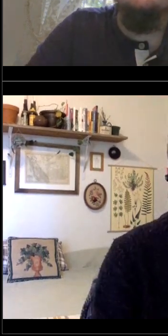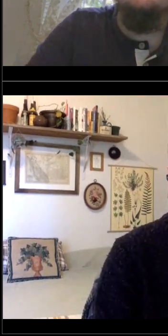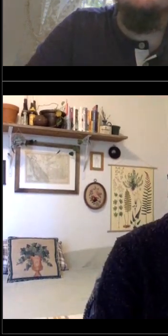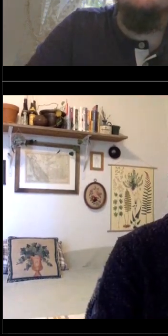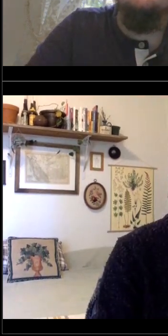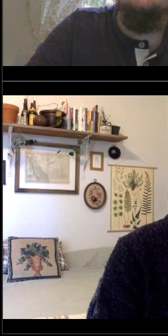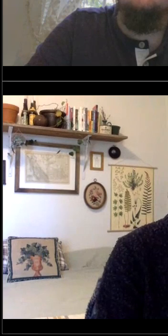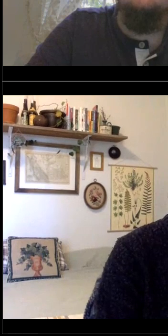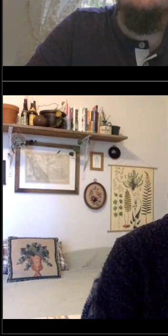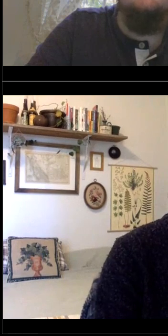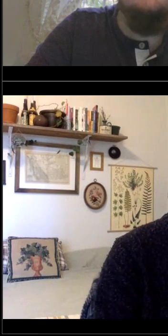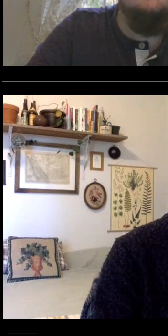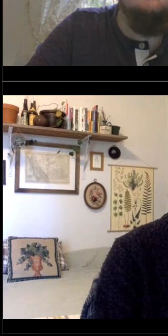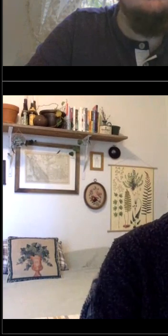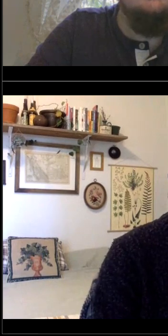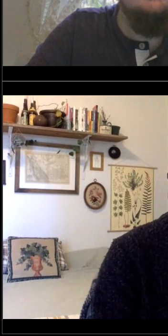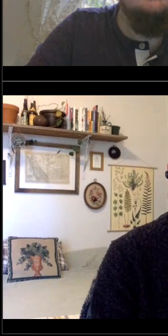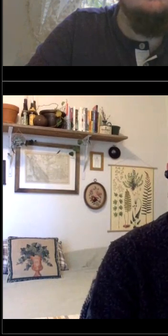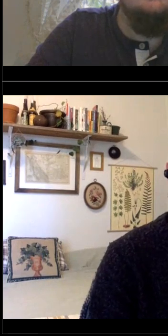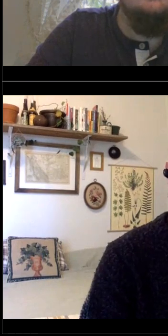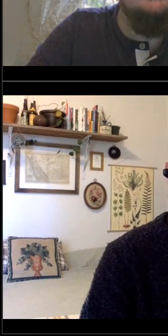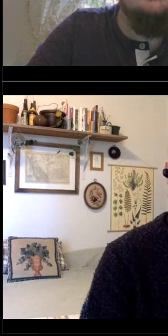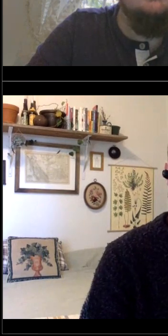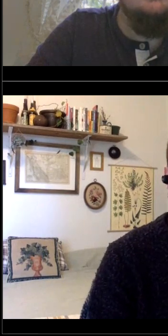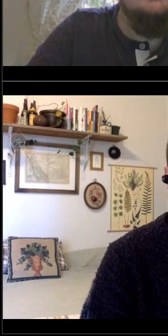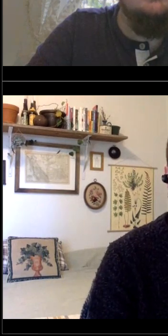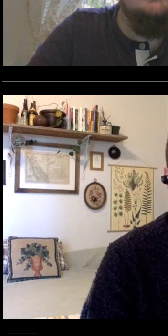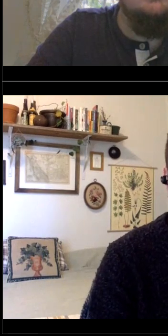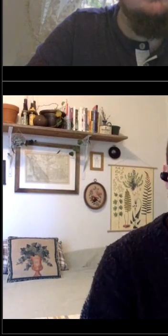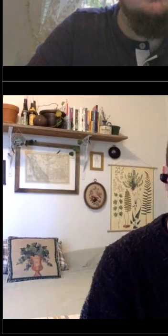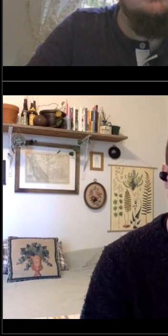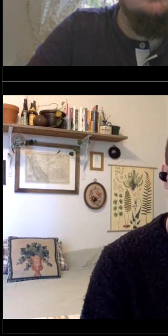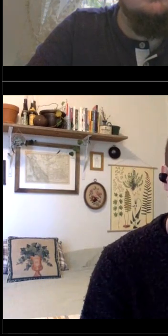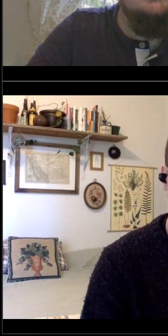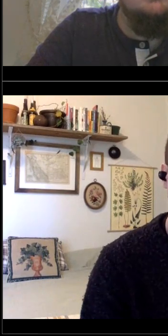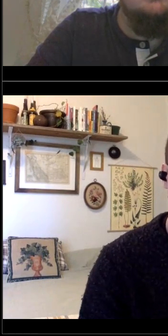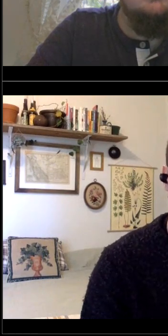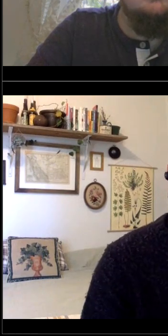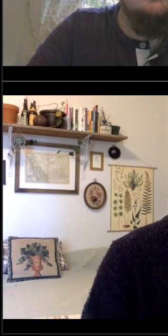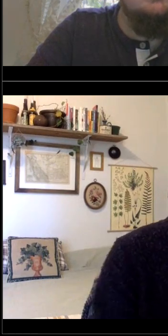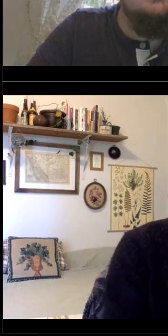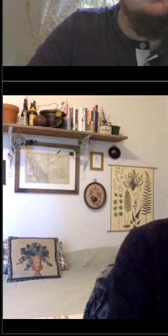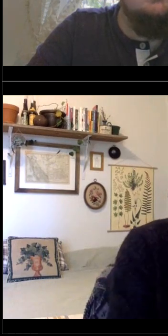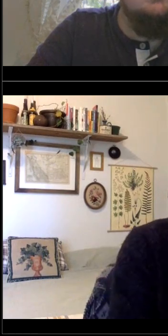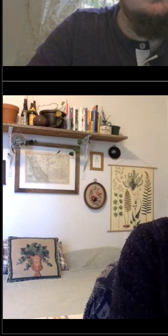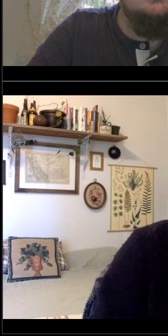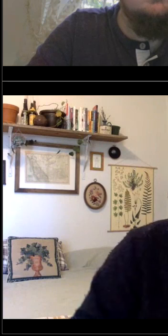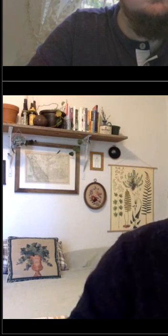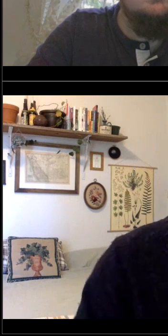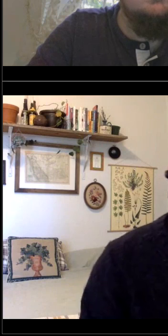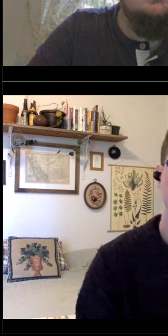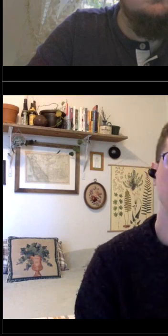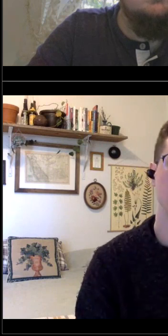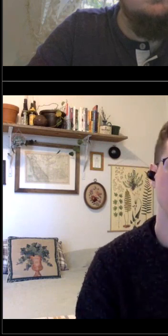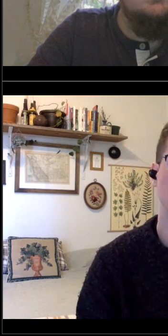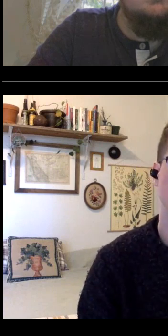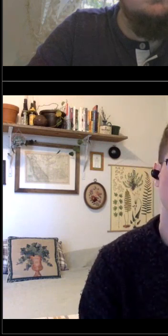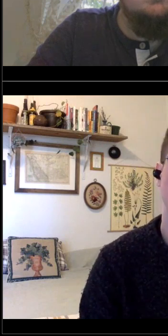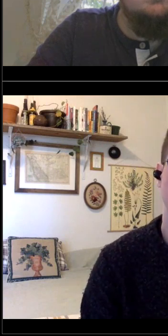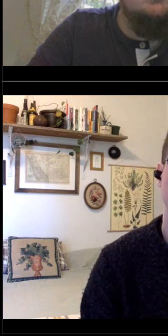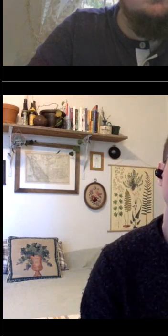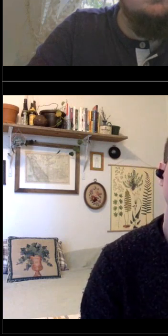you know, finding and using the right language, but thinking about like what we are saying, why we're saying it, being specific about